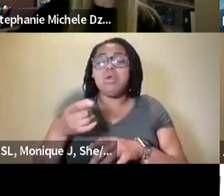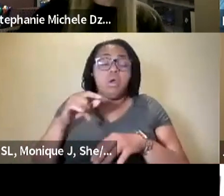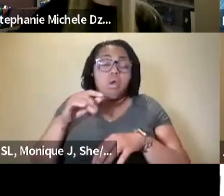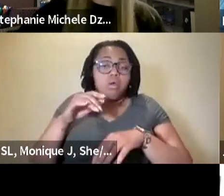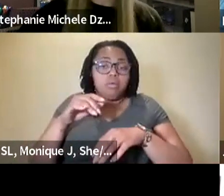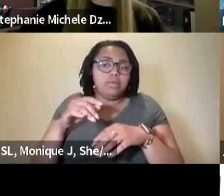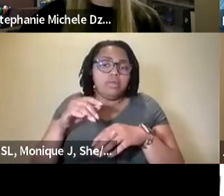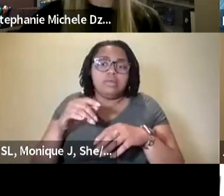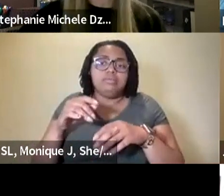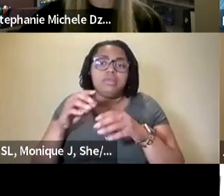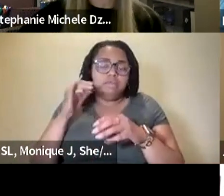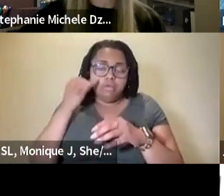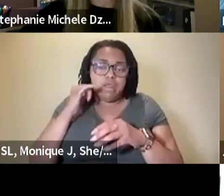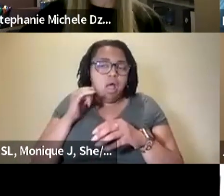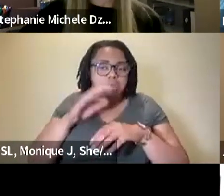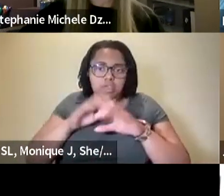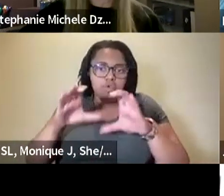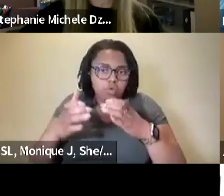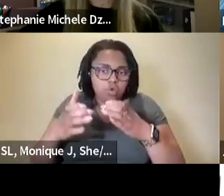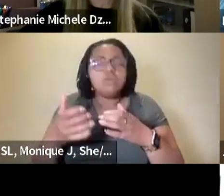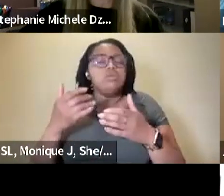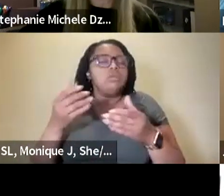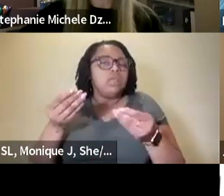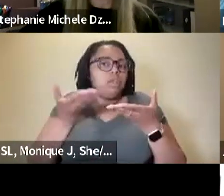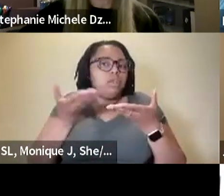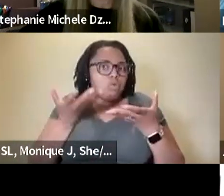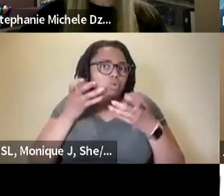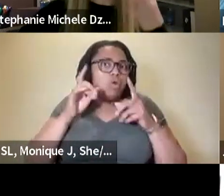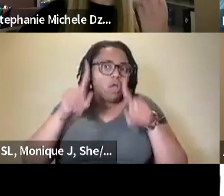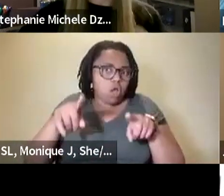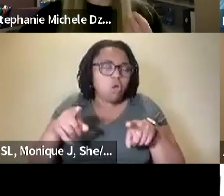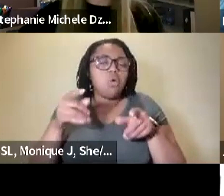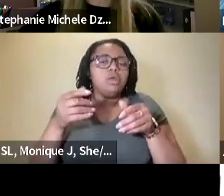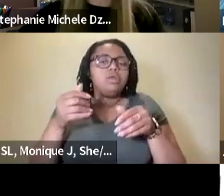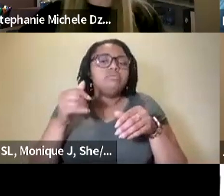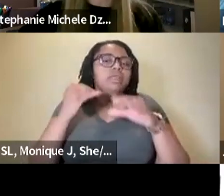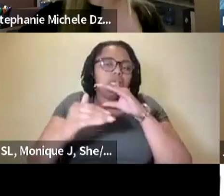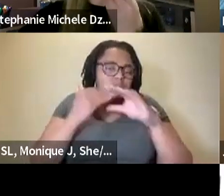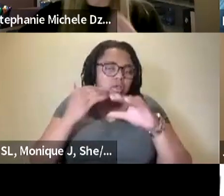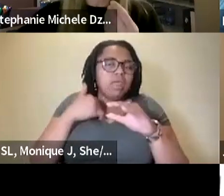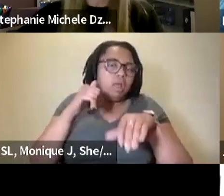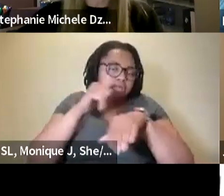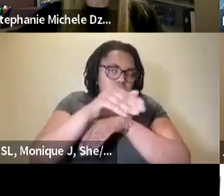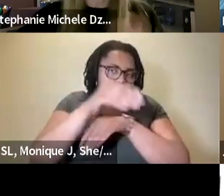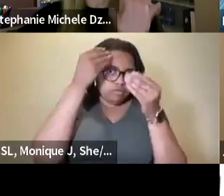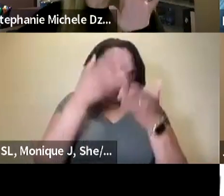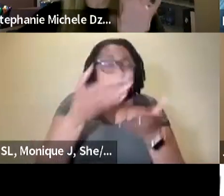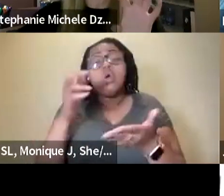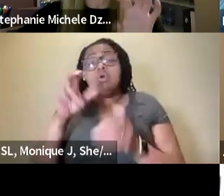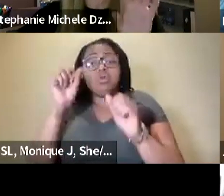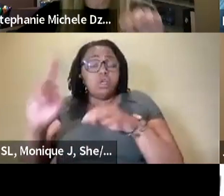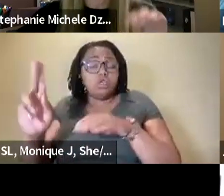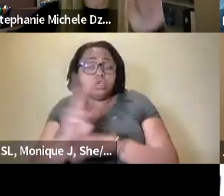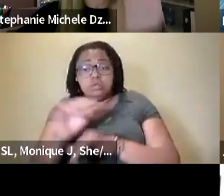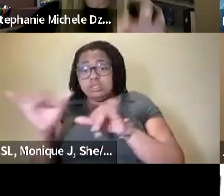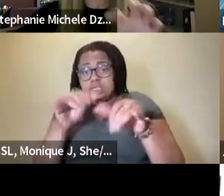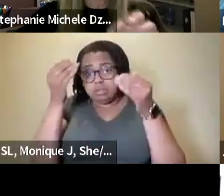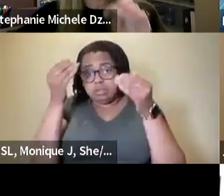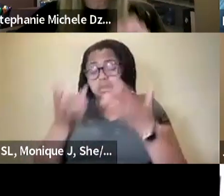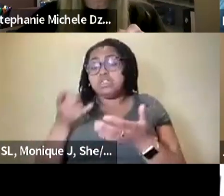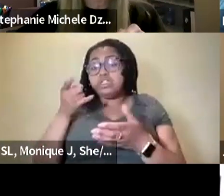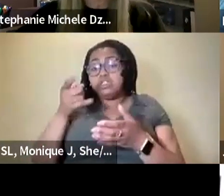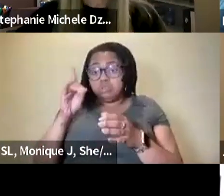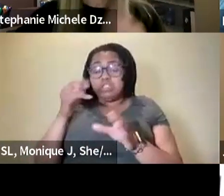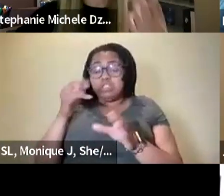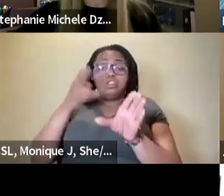so. Send me an email and I will get the information out to you. Or you can use the same information you did to join this